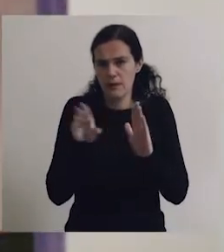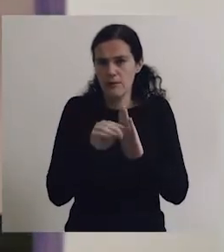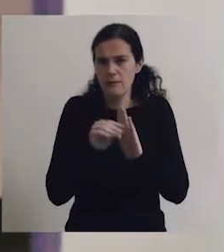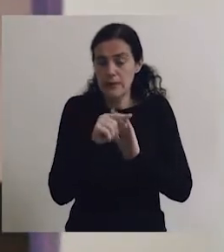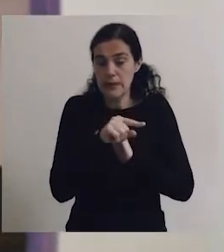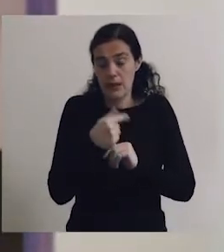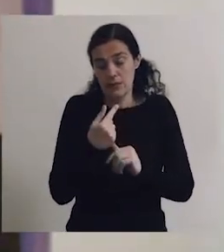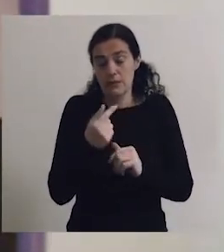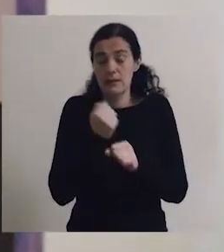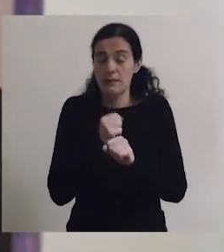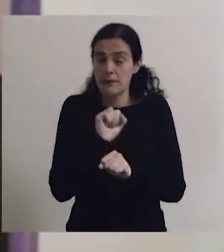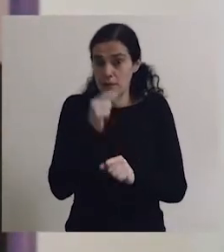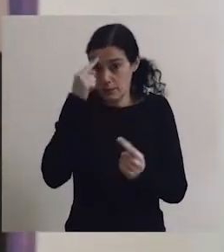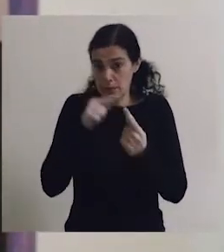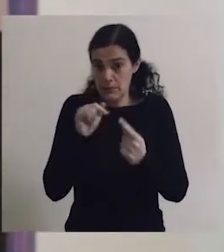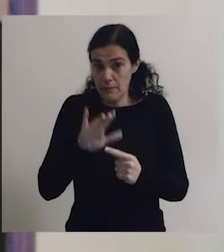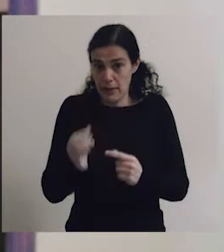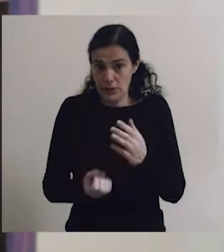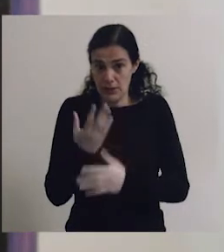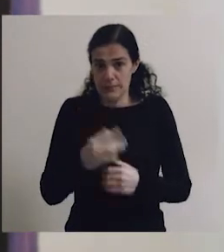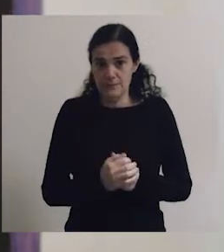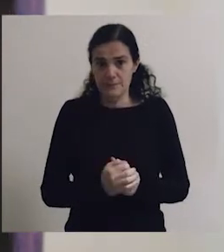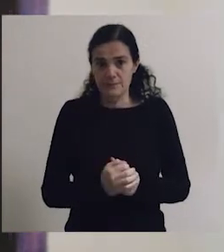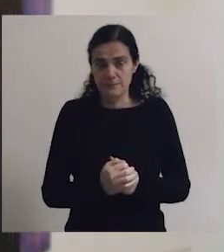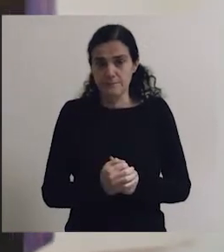into her work to create an image.